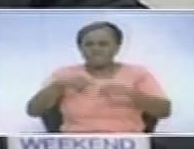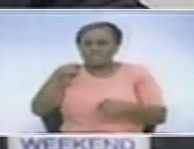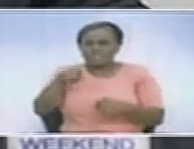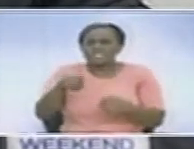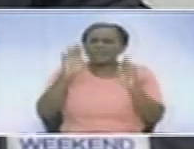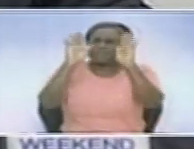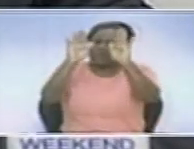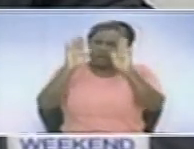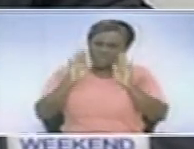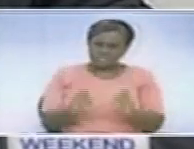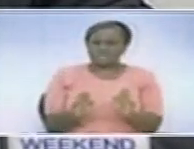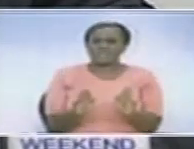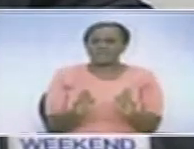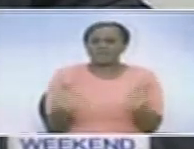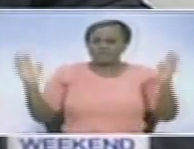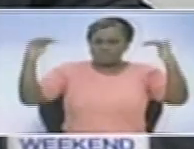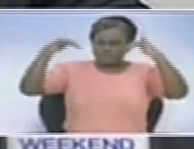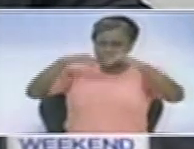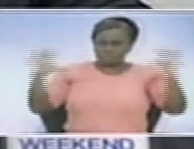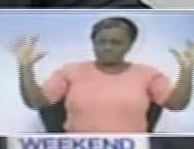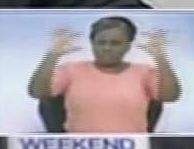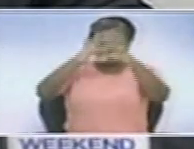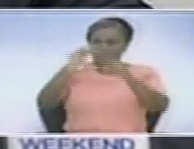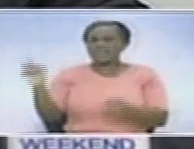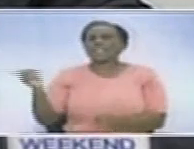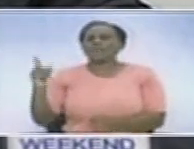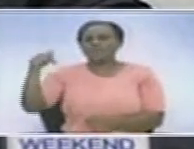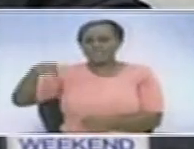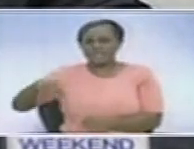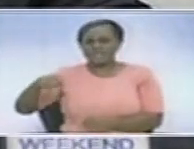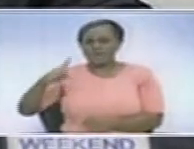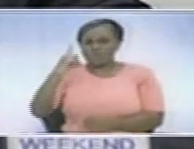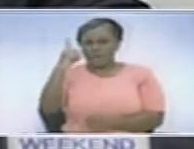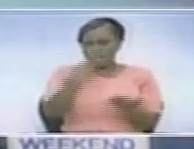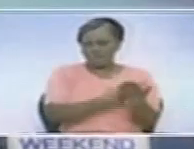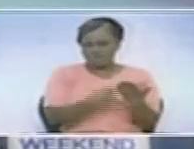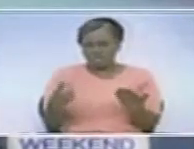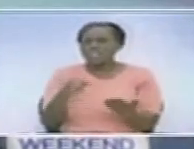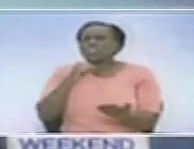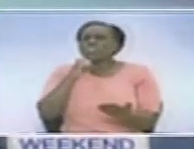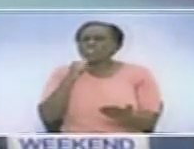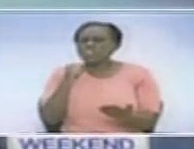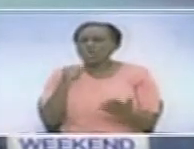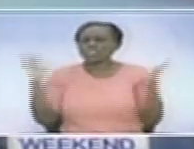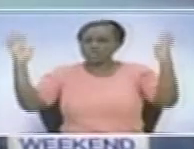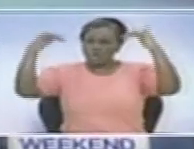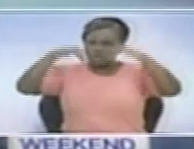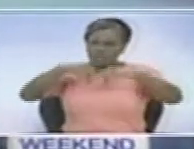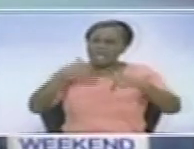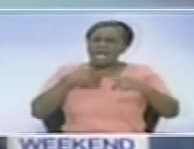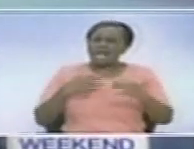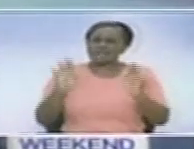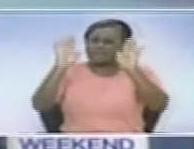world coming to Nairobi for this 1 week. And it's not just about the conference. This has some great significance